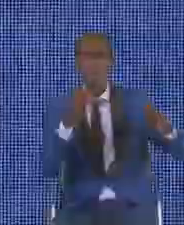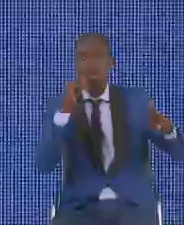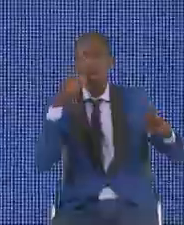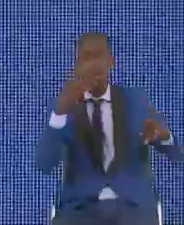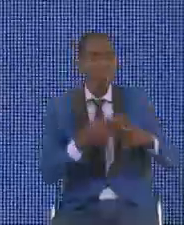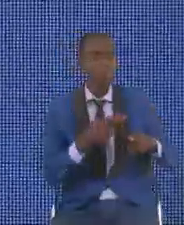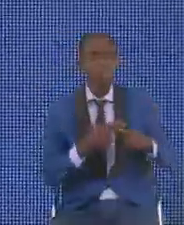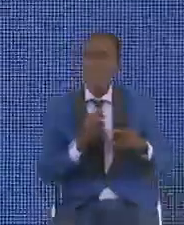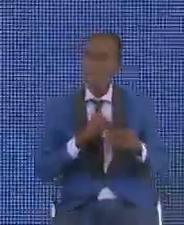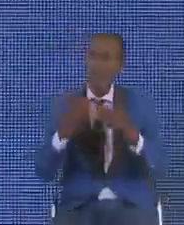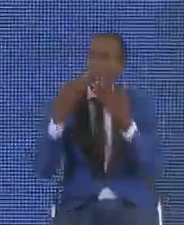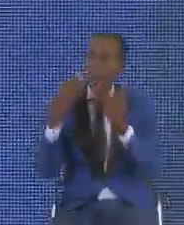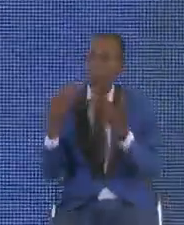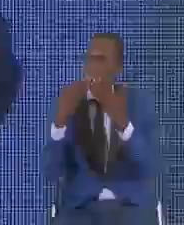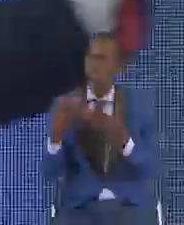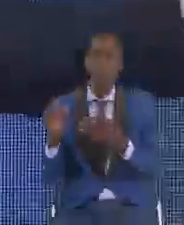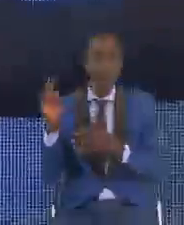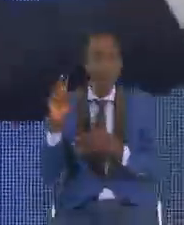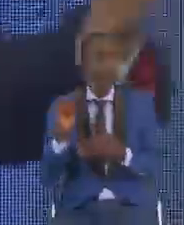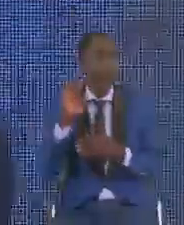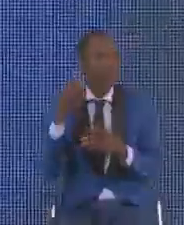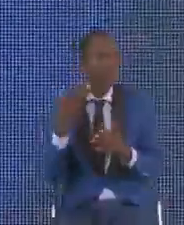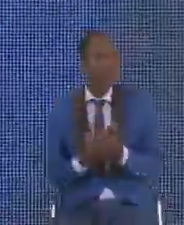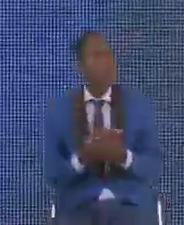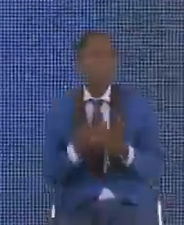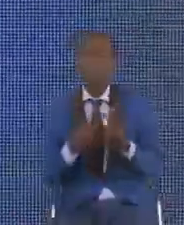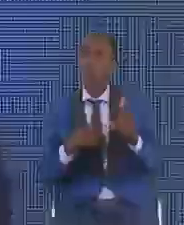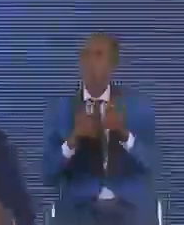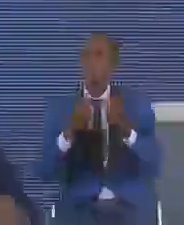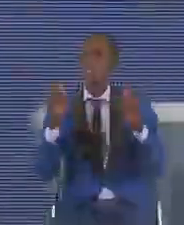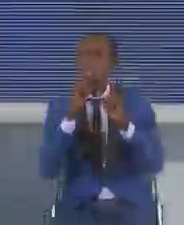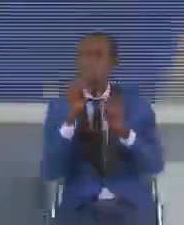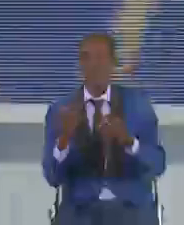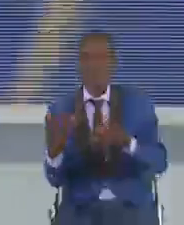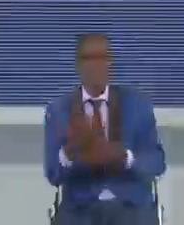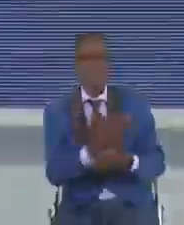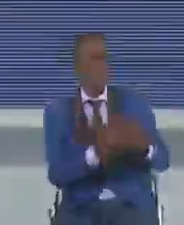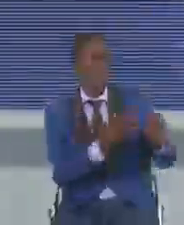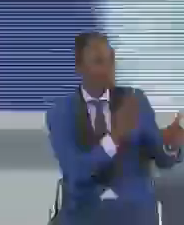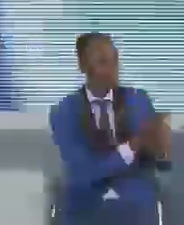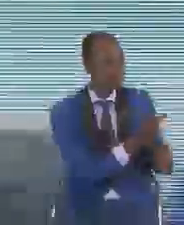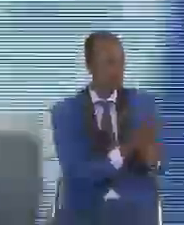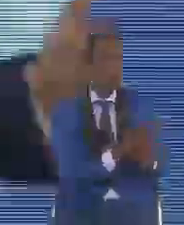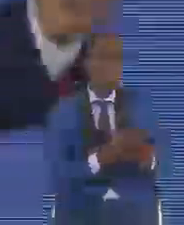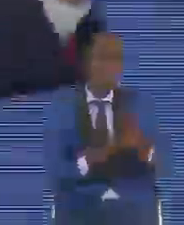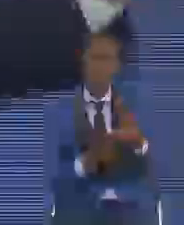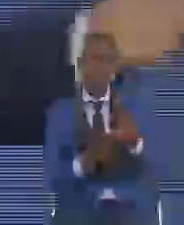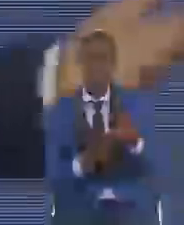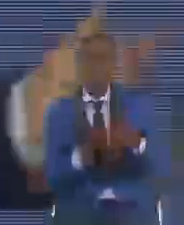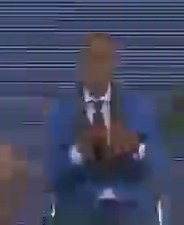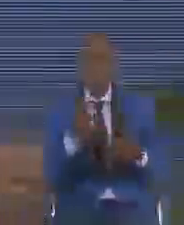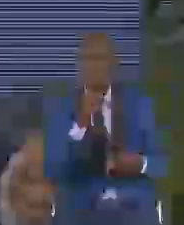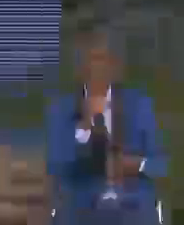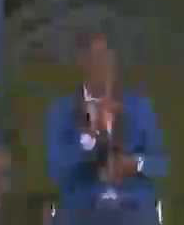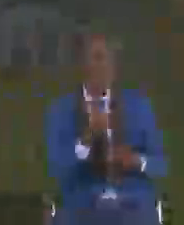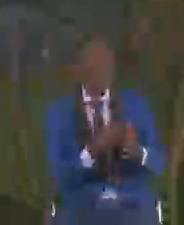I appreciate them. What a great gift. But then you're not used to that machinery.